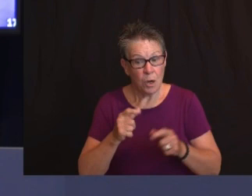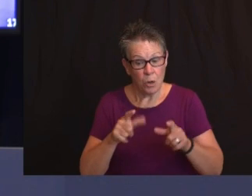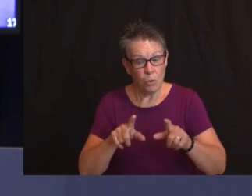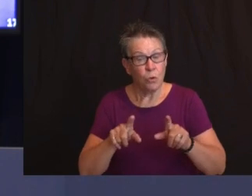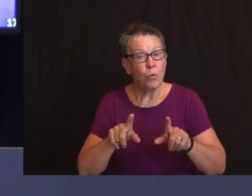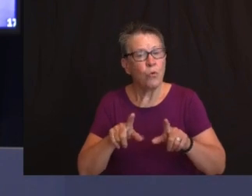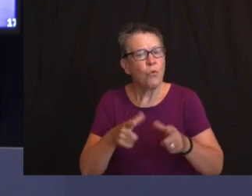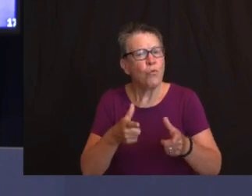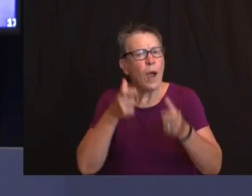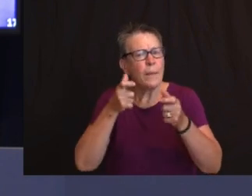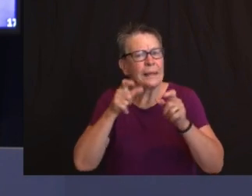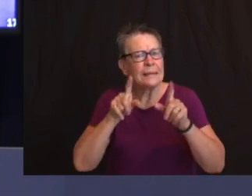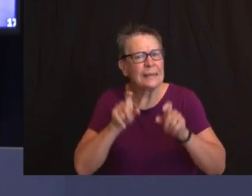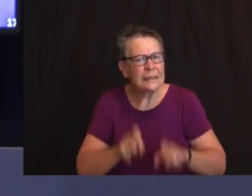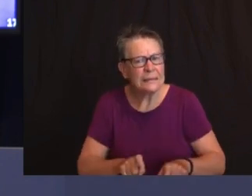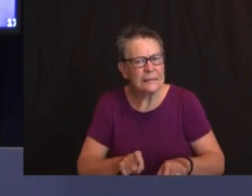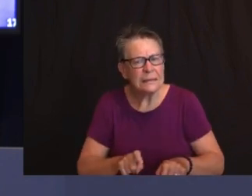test.